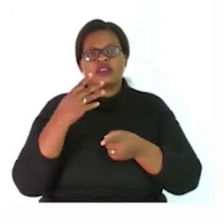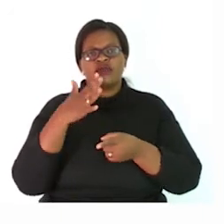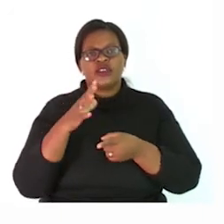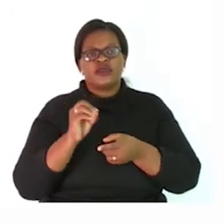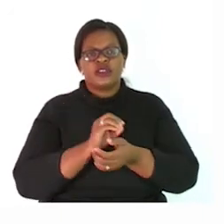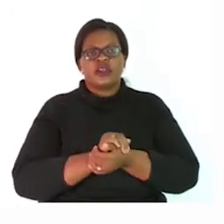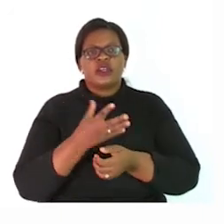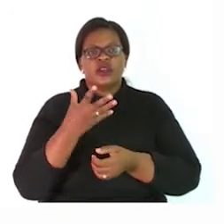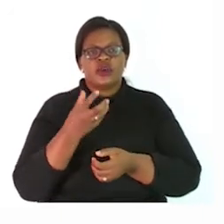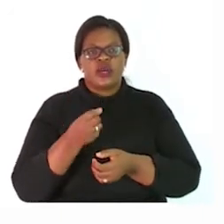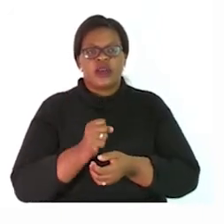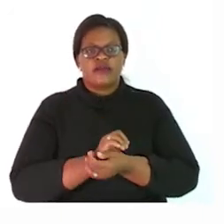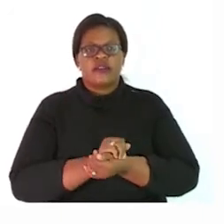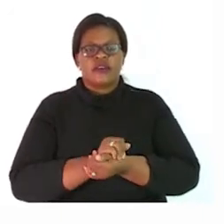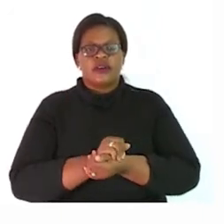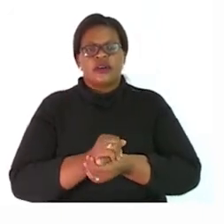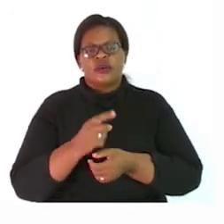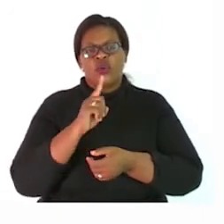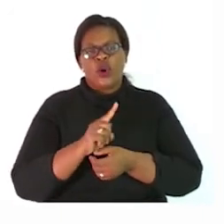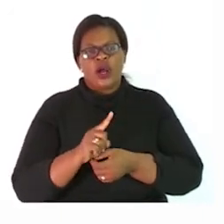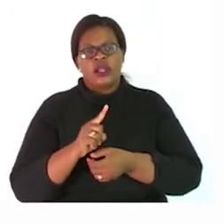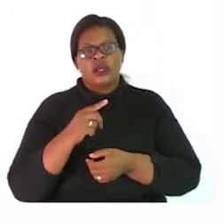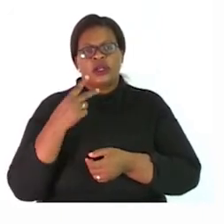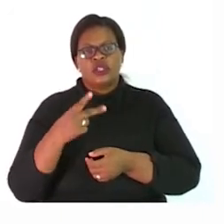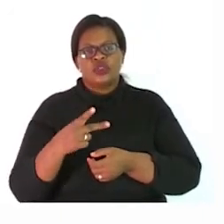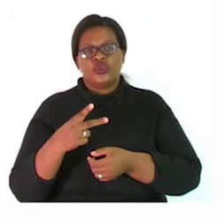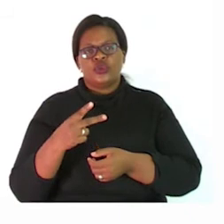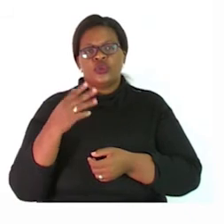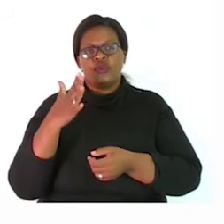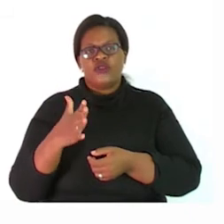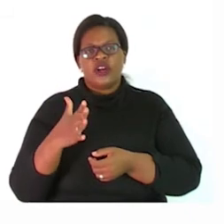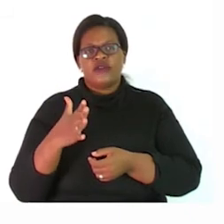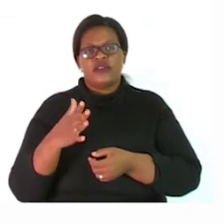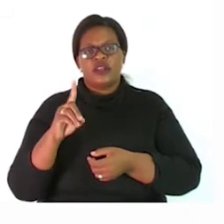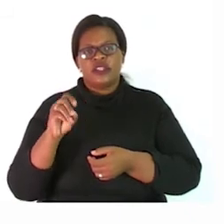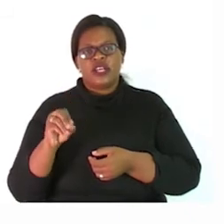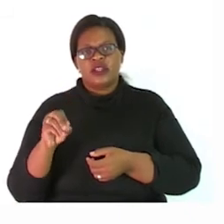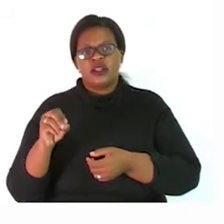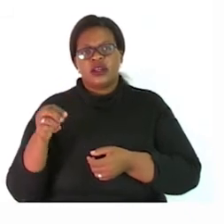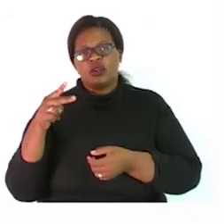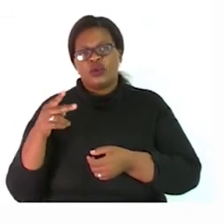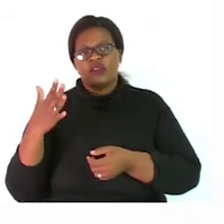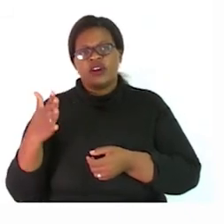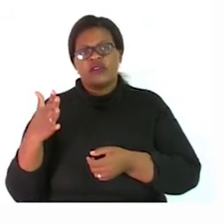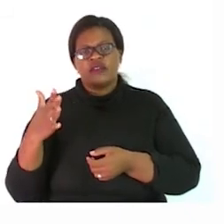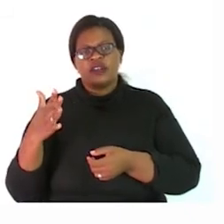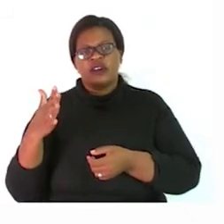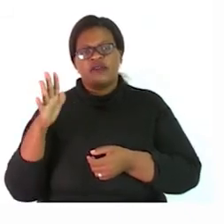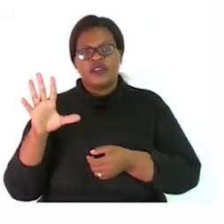that the factors of 50 is 1, 2, 5, 10, 25,